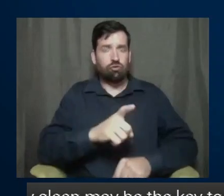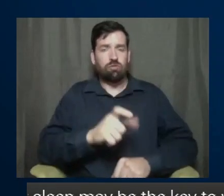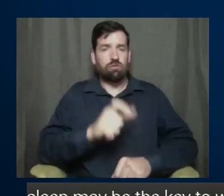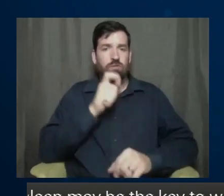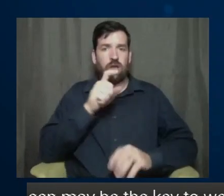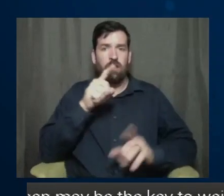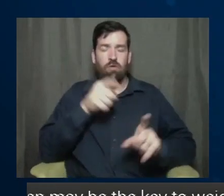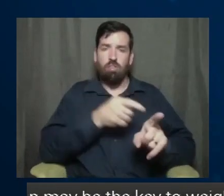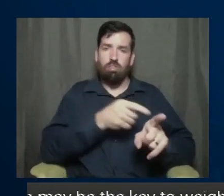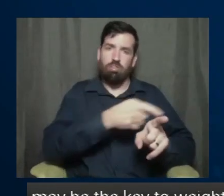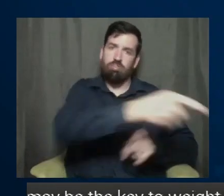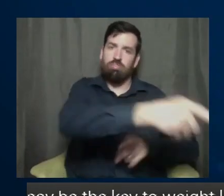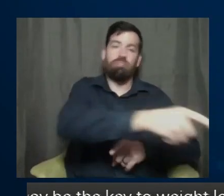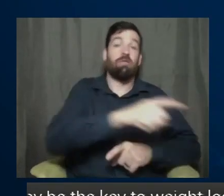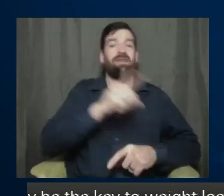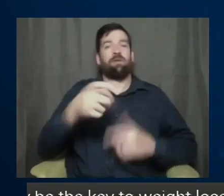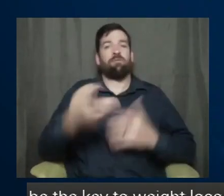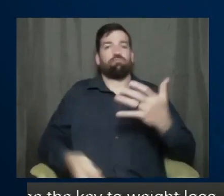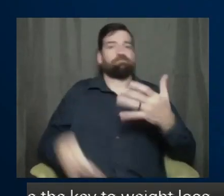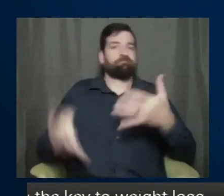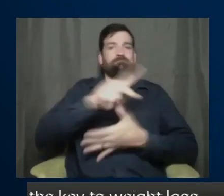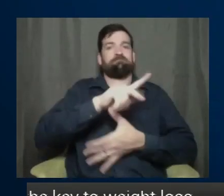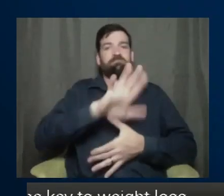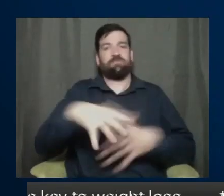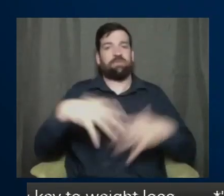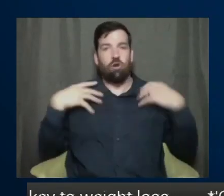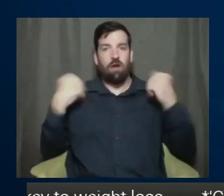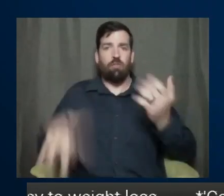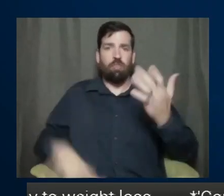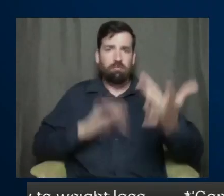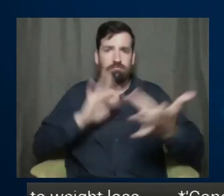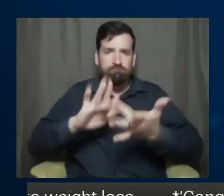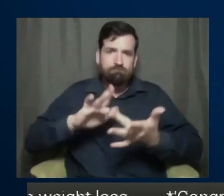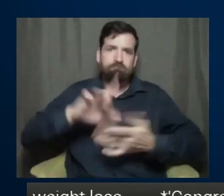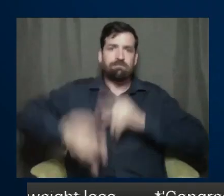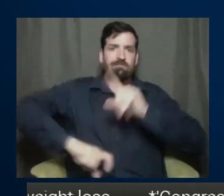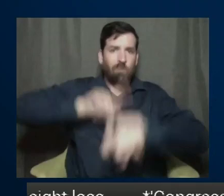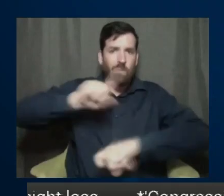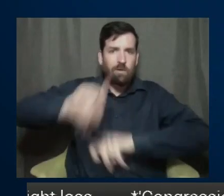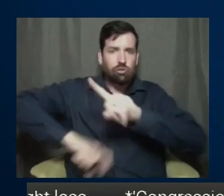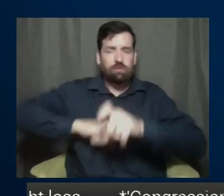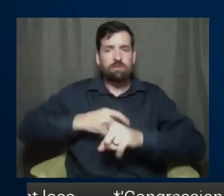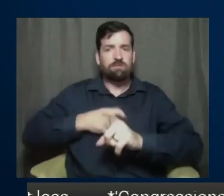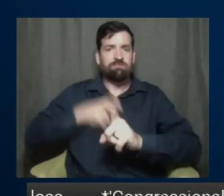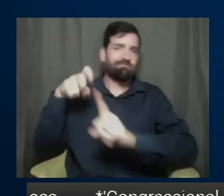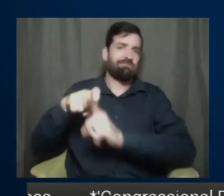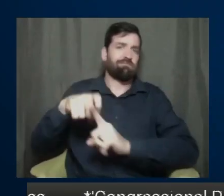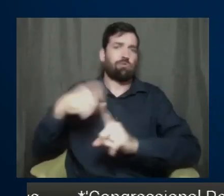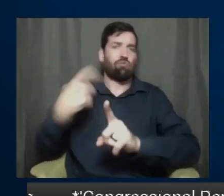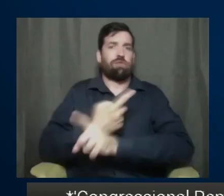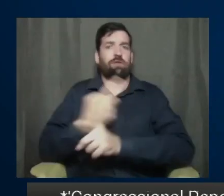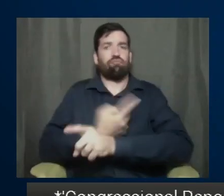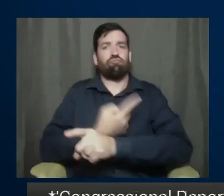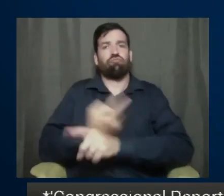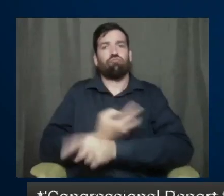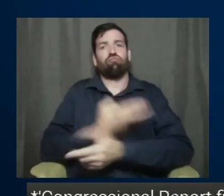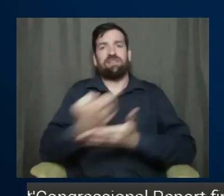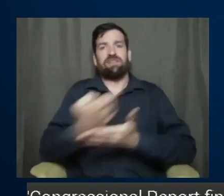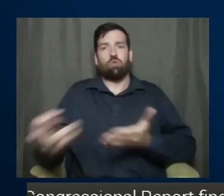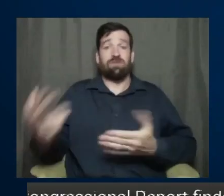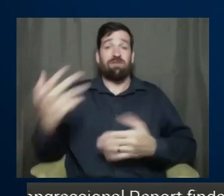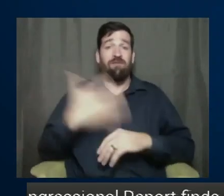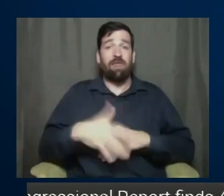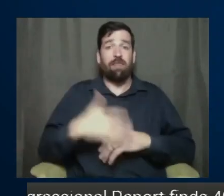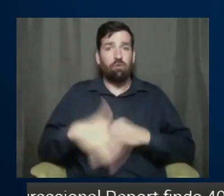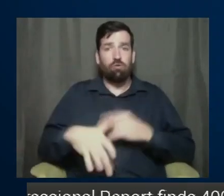put their health first, and that they're making sure to reach out and ask questions and get to the resources that are available to them? How do we start people